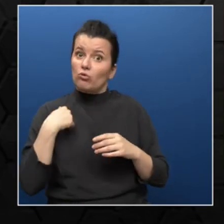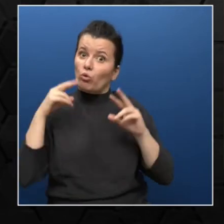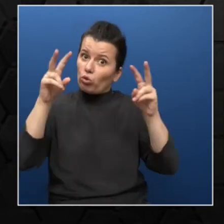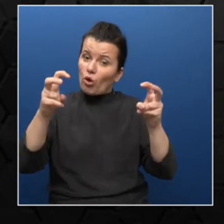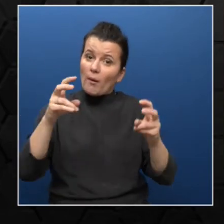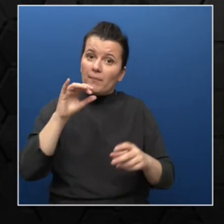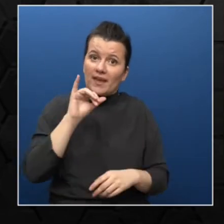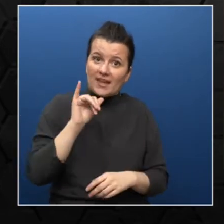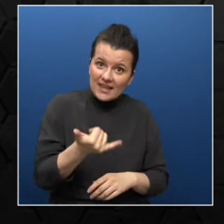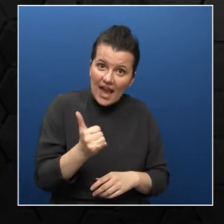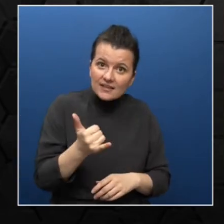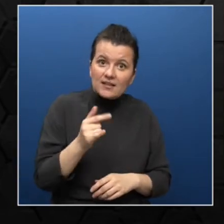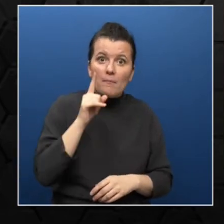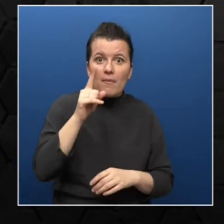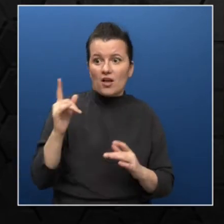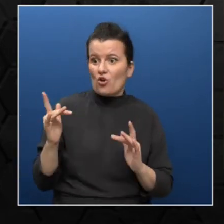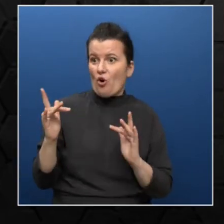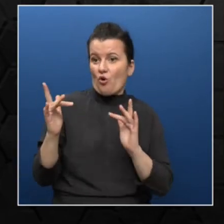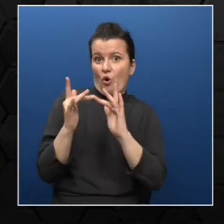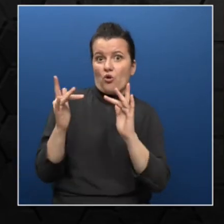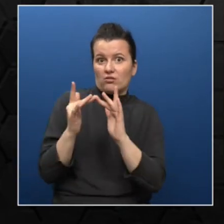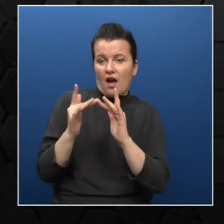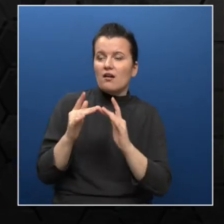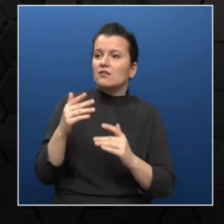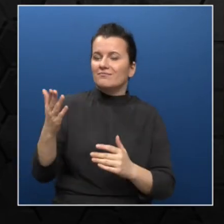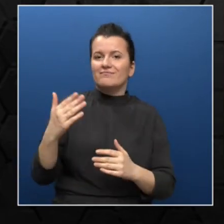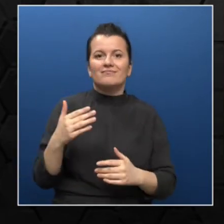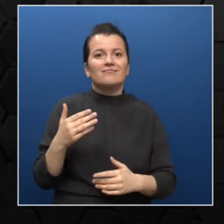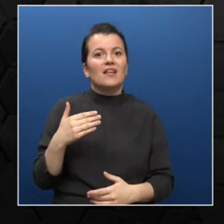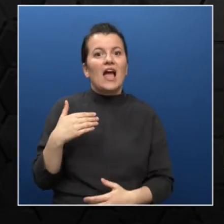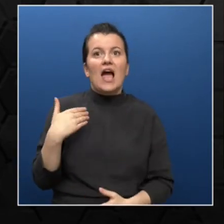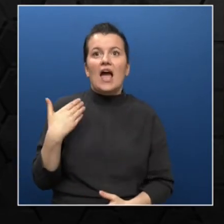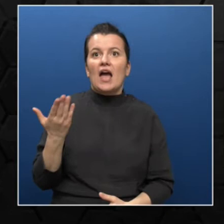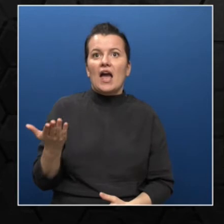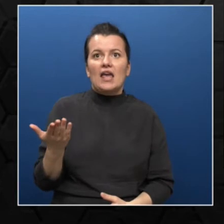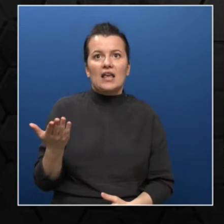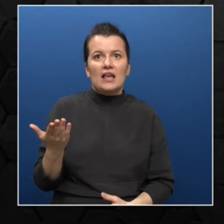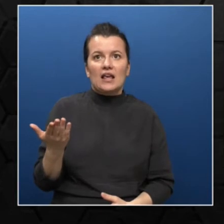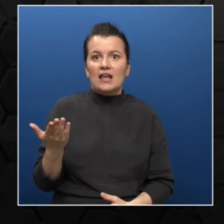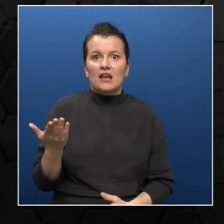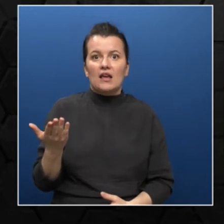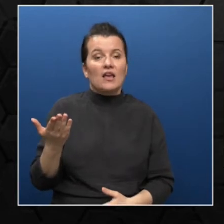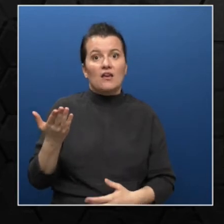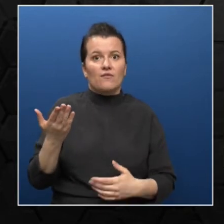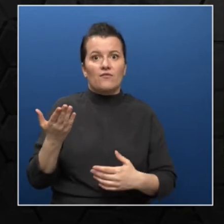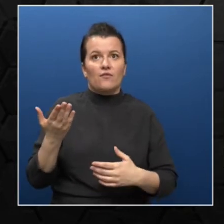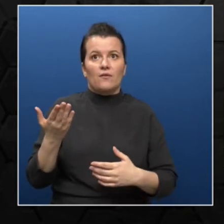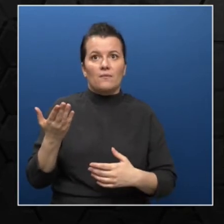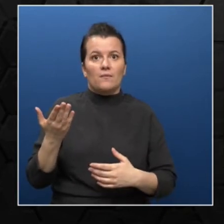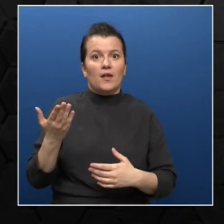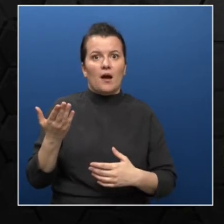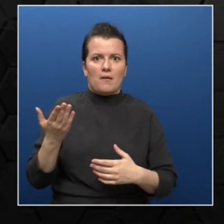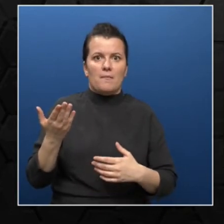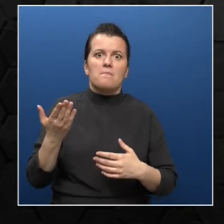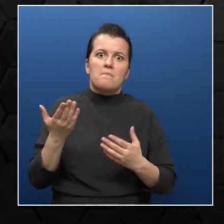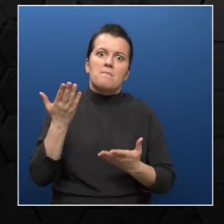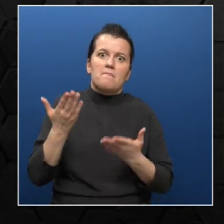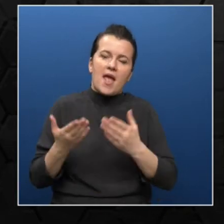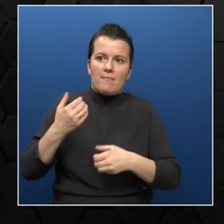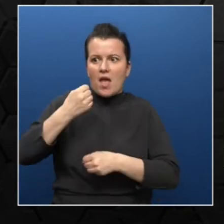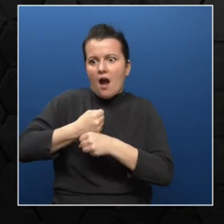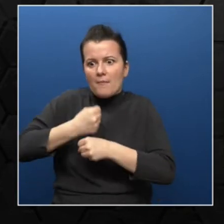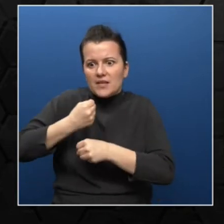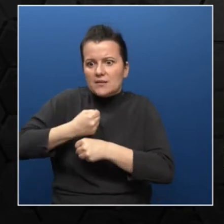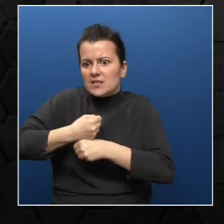you contact them, if they're not really busy, then they'll always be happy to talk to you.